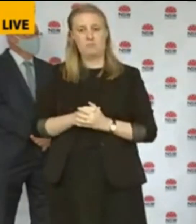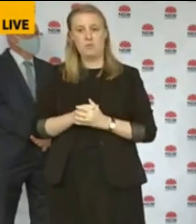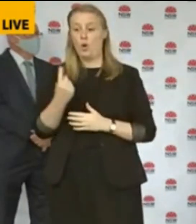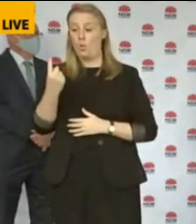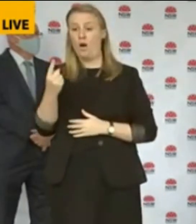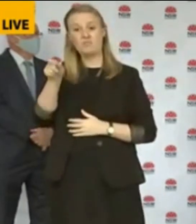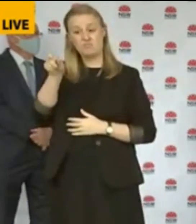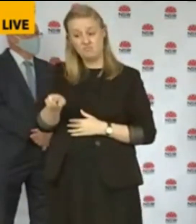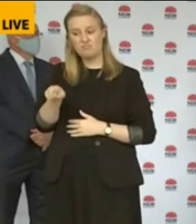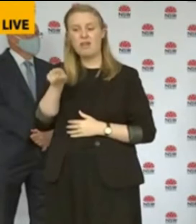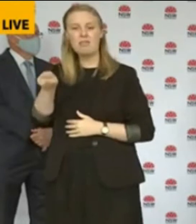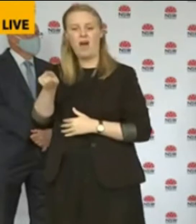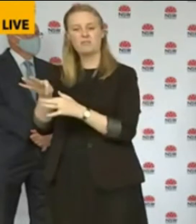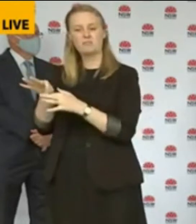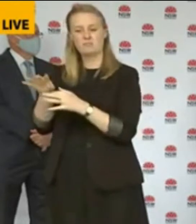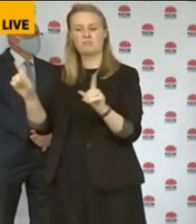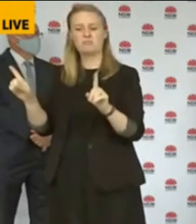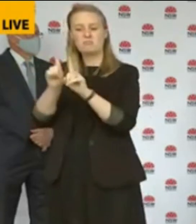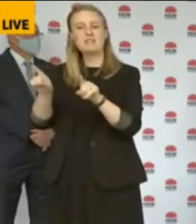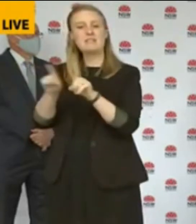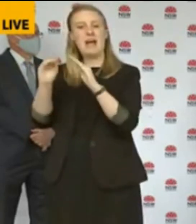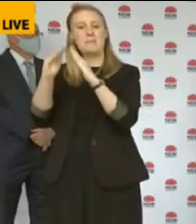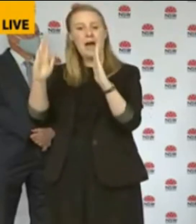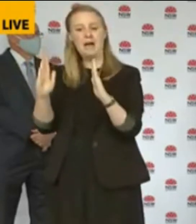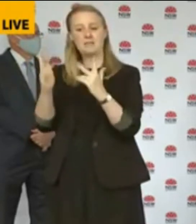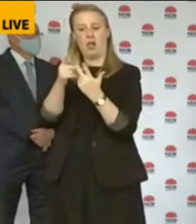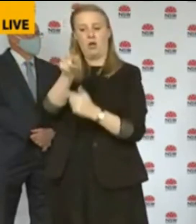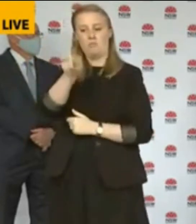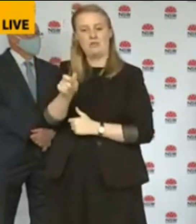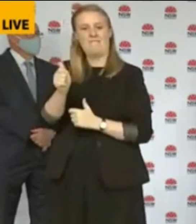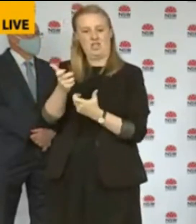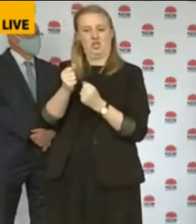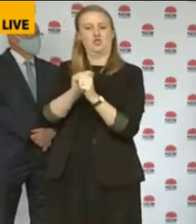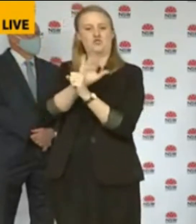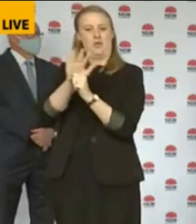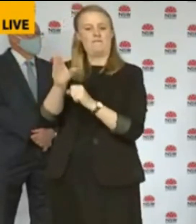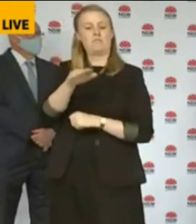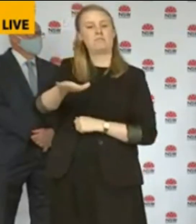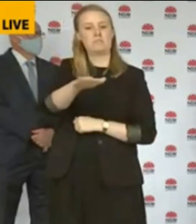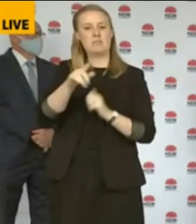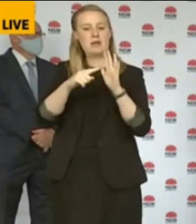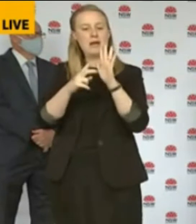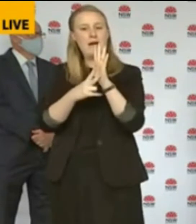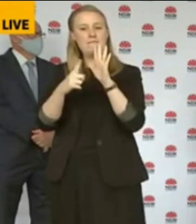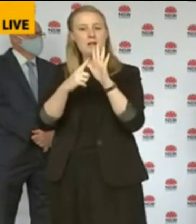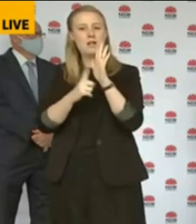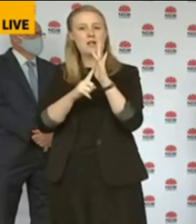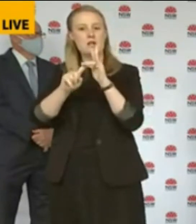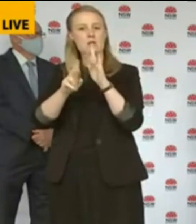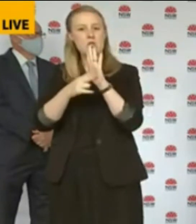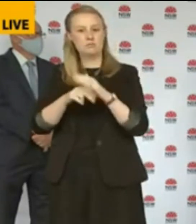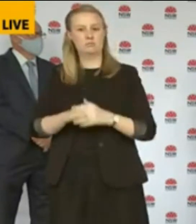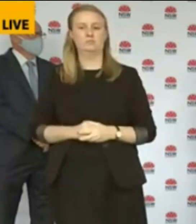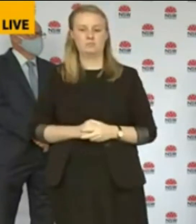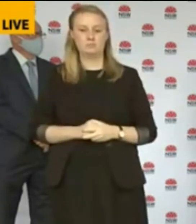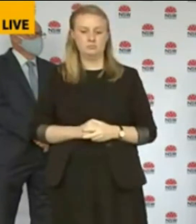in Avalon. Now, to the people on the peninsula, and especially the northern zone of the northern beaches, I know you've been doing it tough. You've